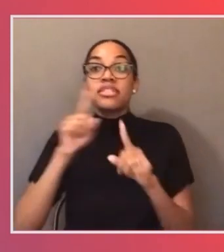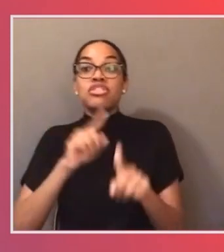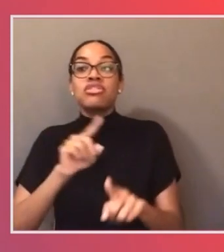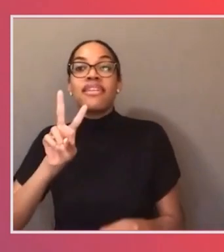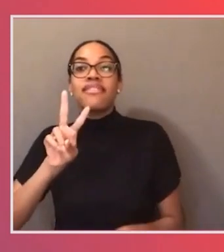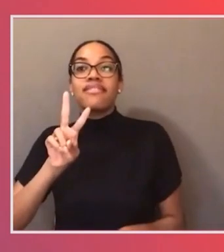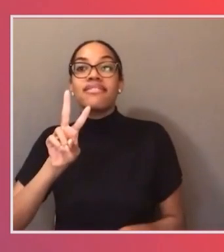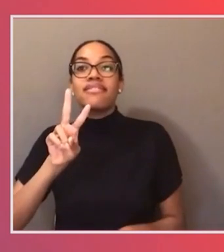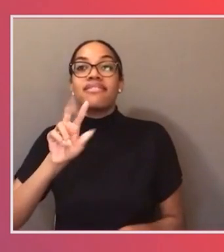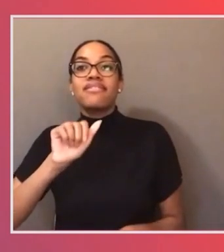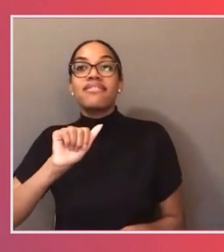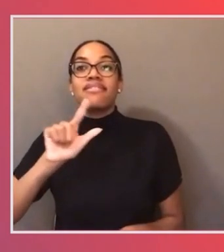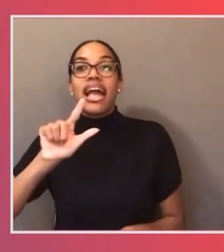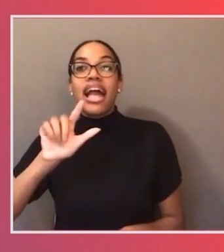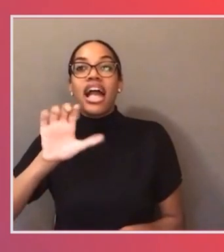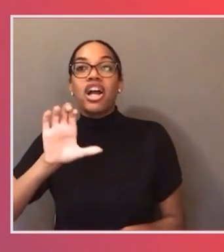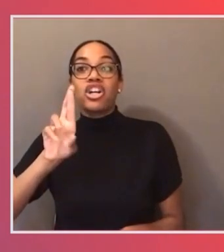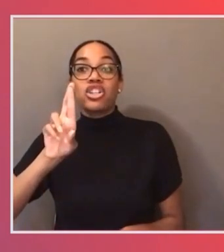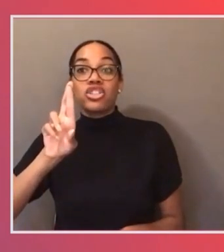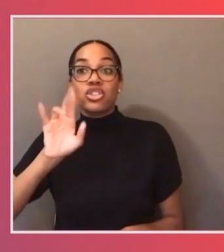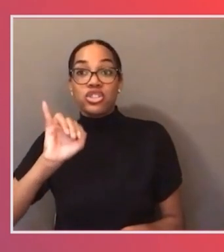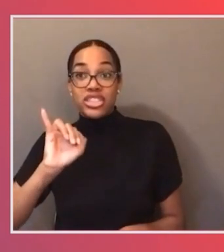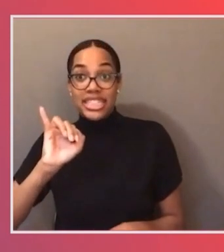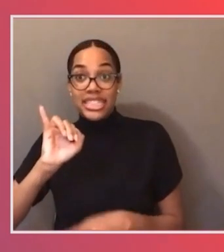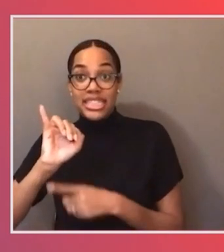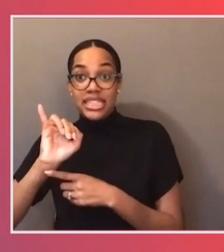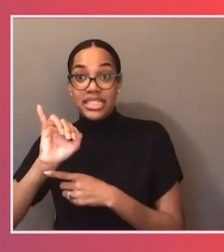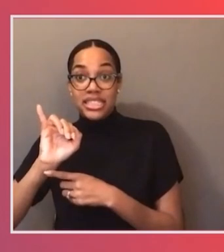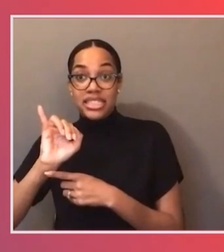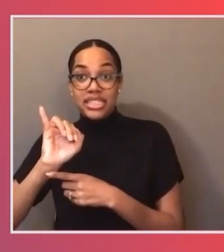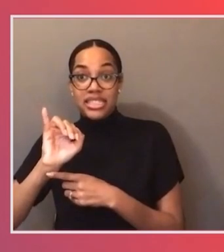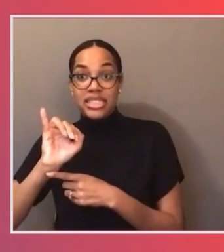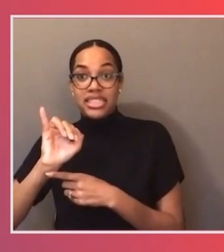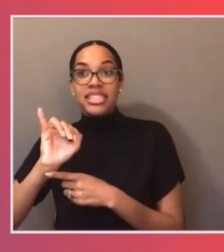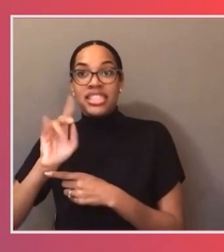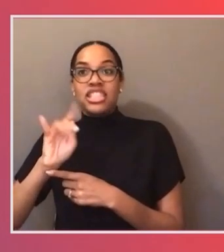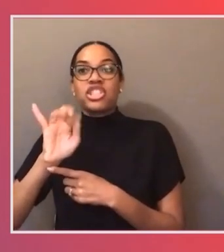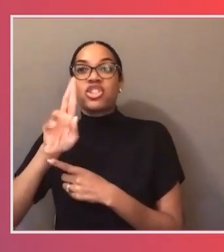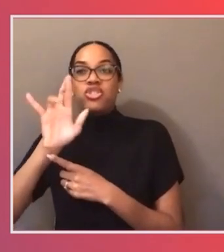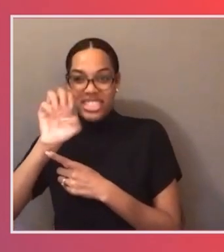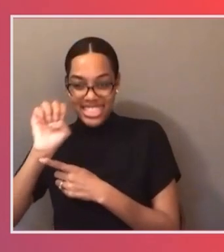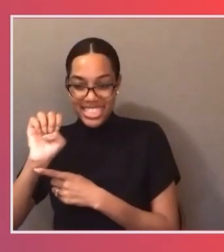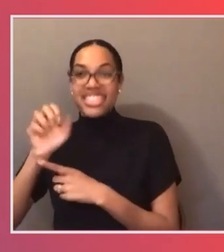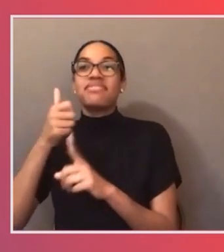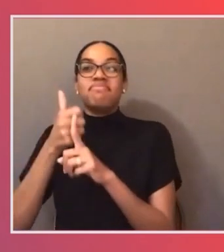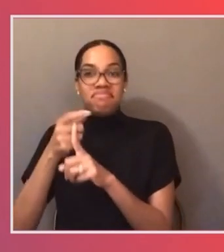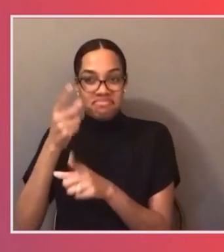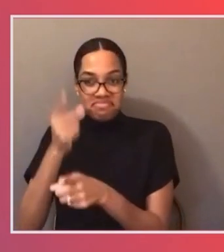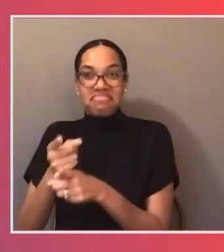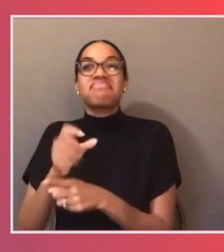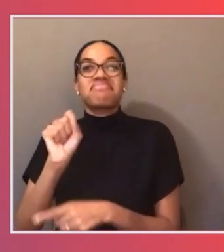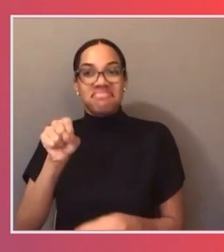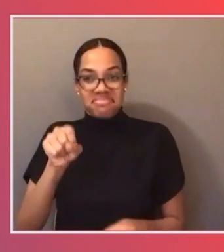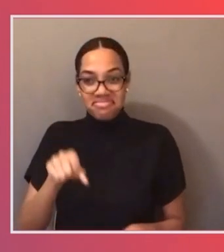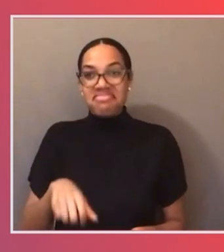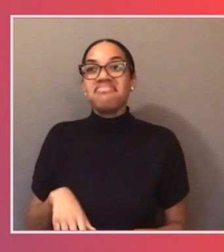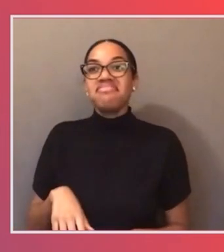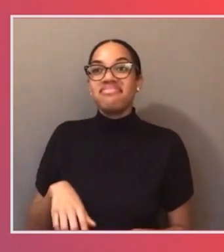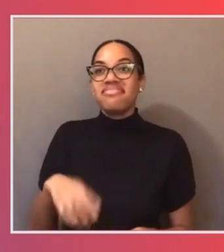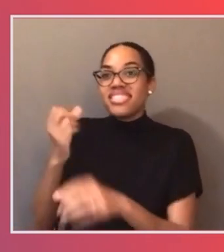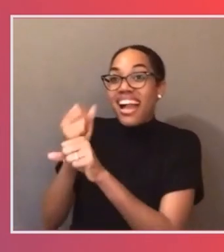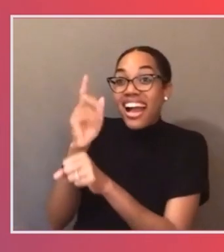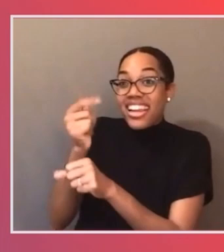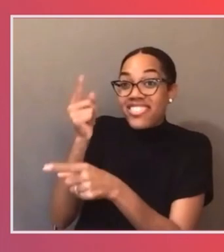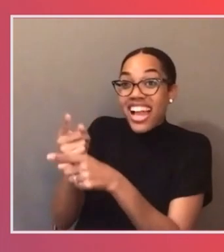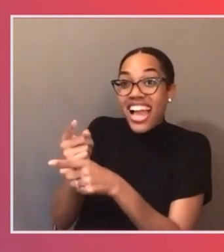It's Valkyrie. It's no fun playing with you, you know. God. You don't even, Donnie, wait a minute. What? I